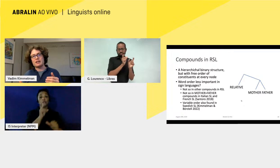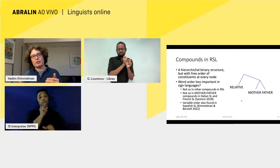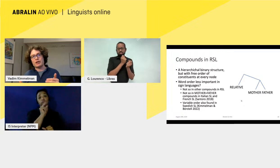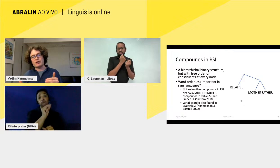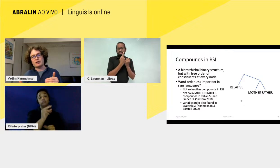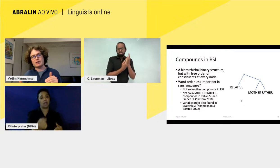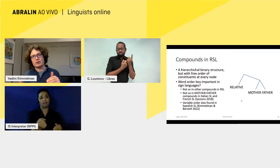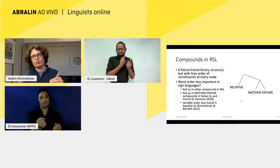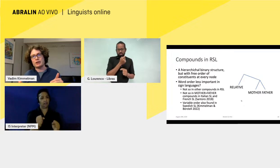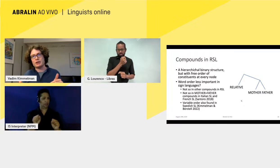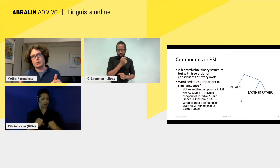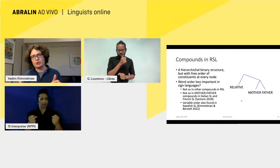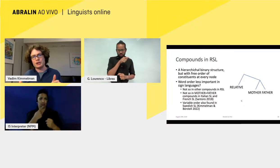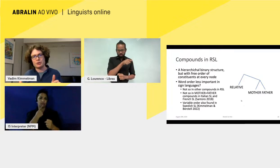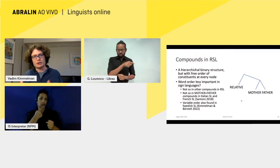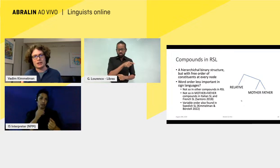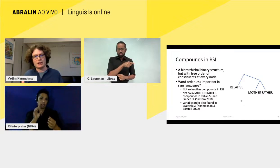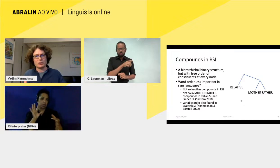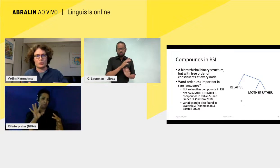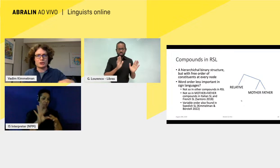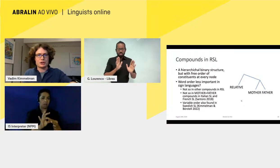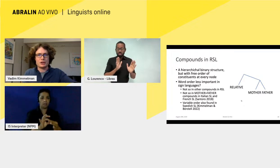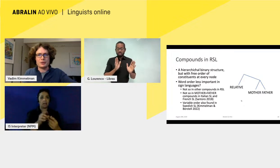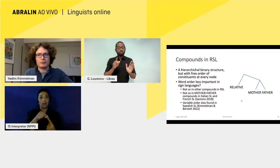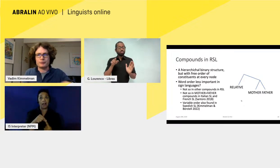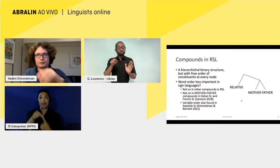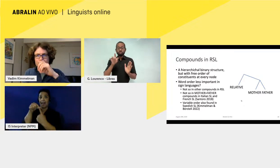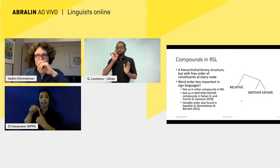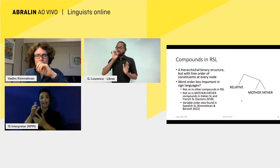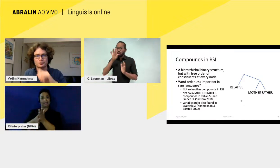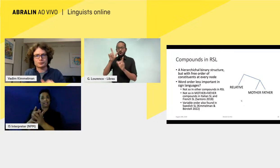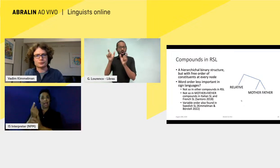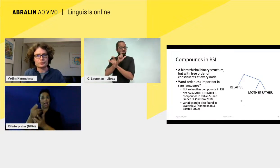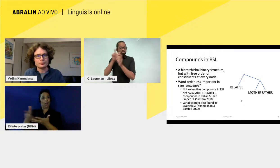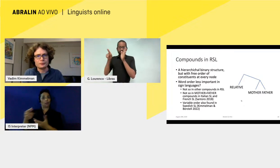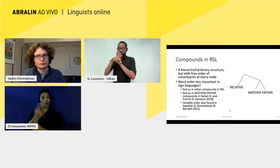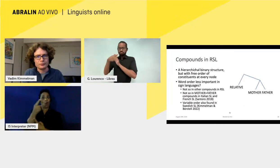we find something that is completely unique to sign languages here.